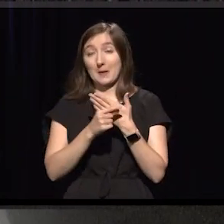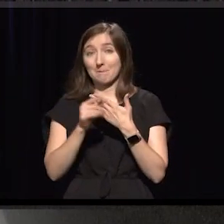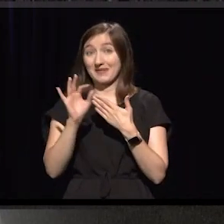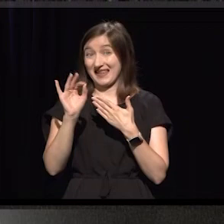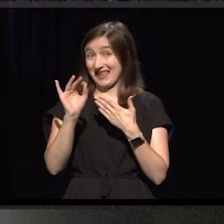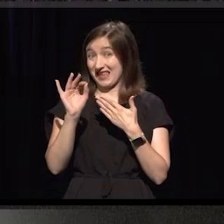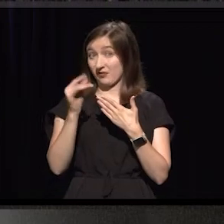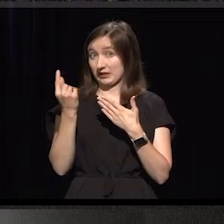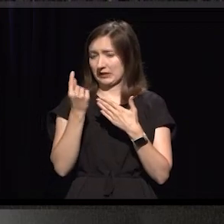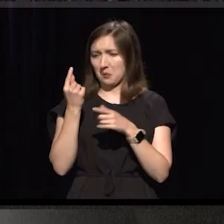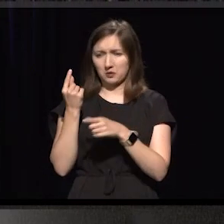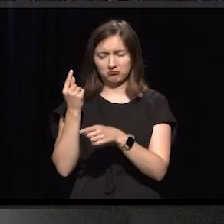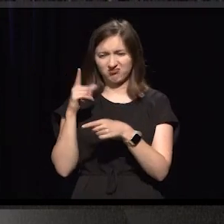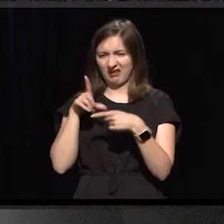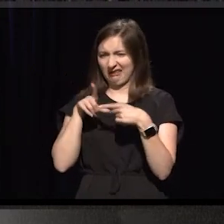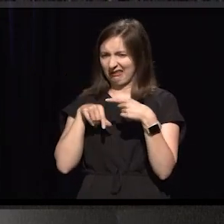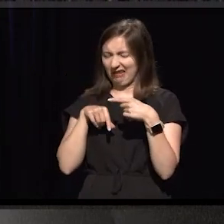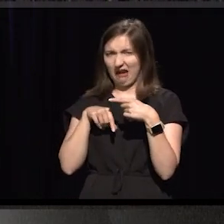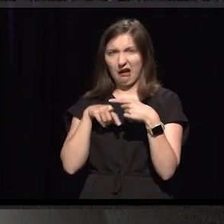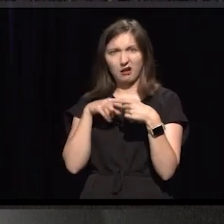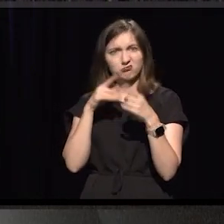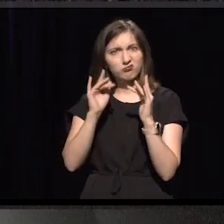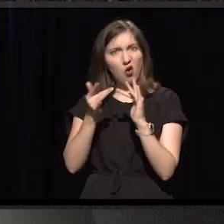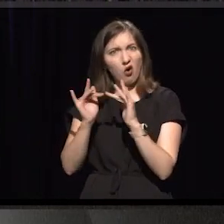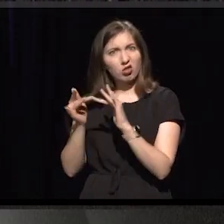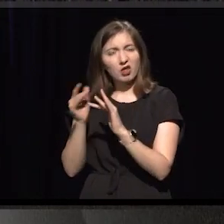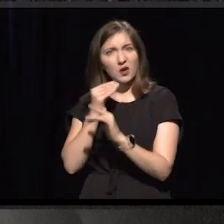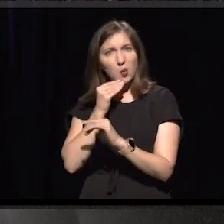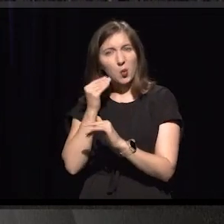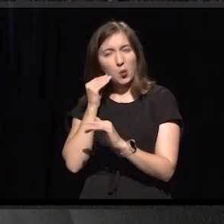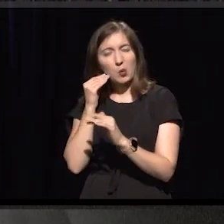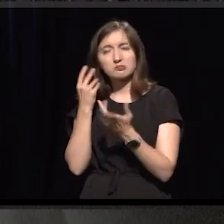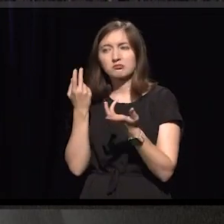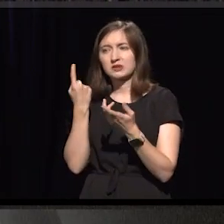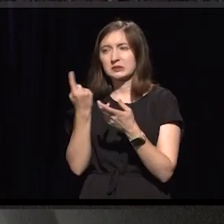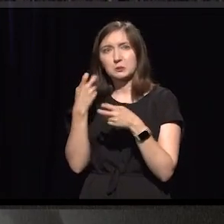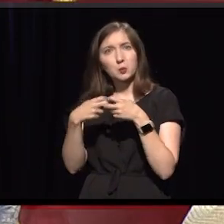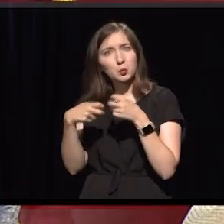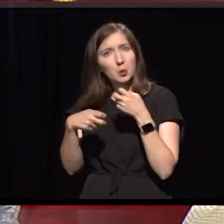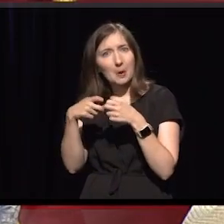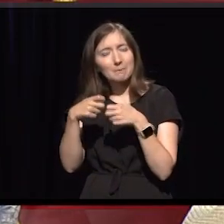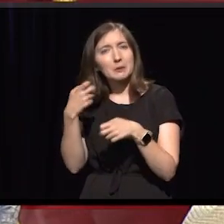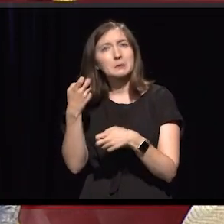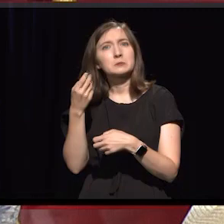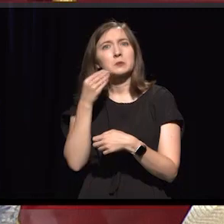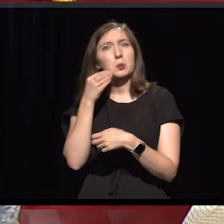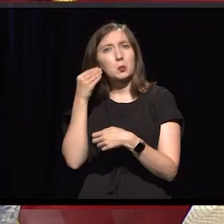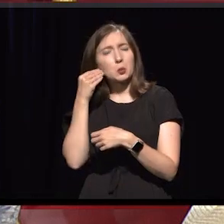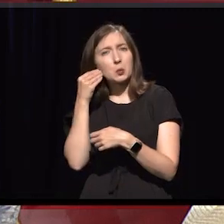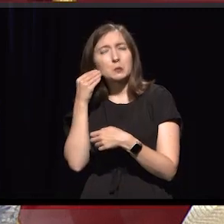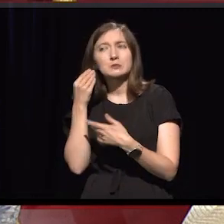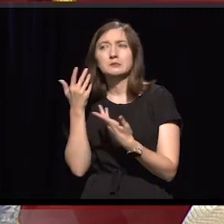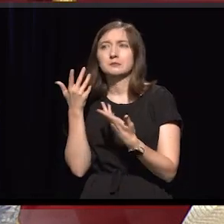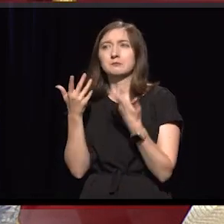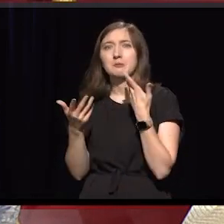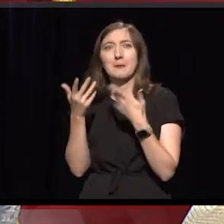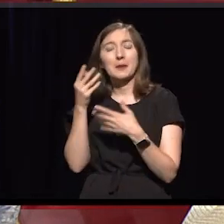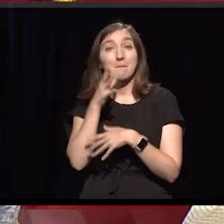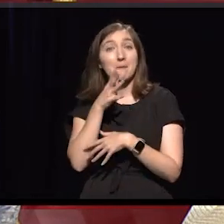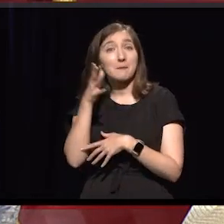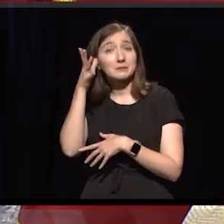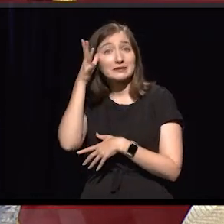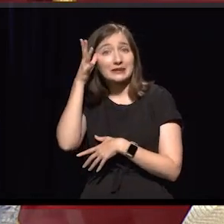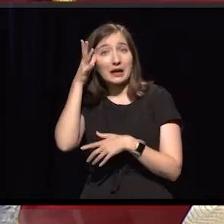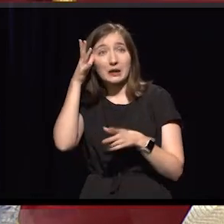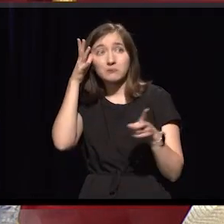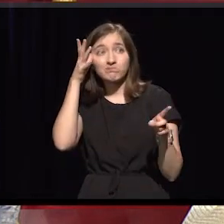the distance learning because of their issues that they may have at home, where maybe the parent's not there, or maybe they don't